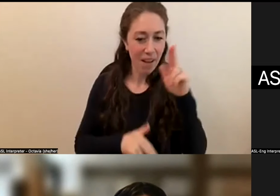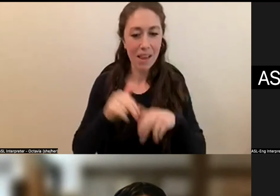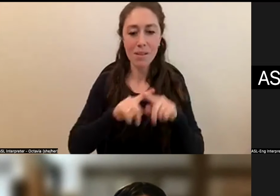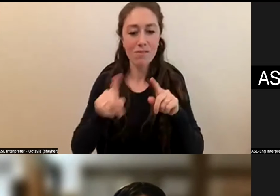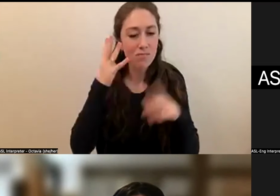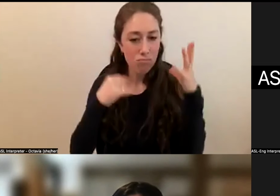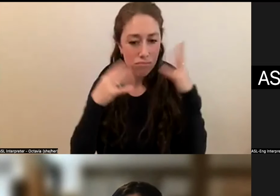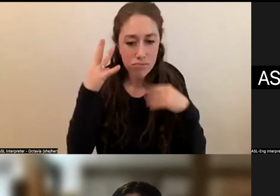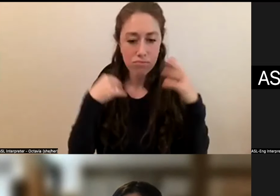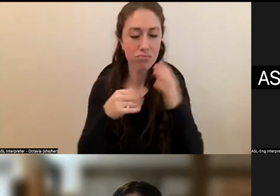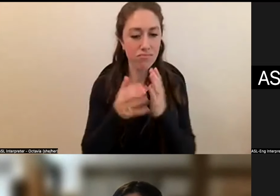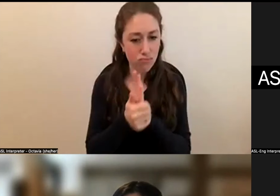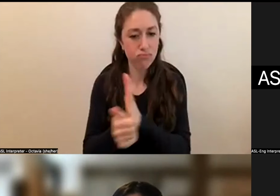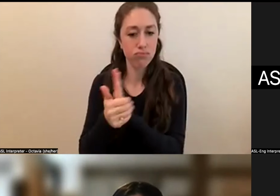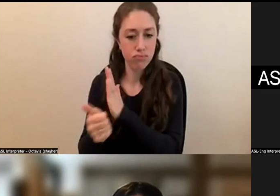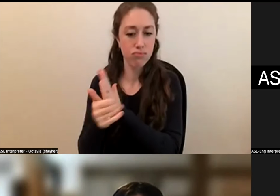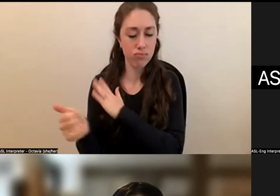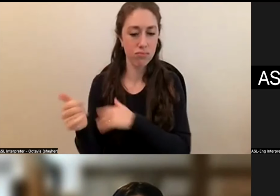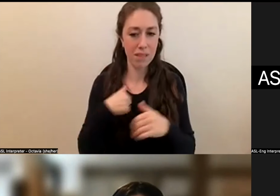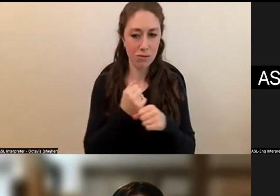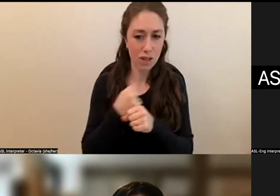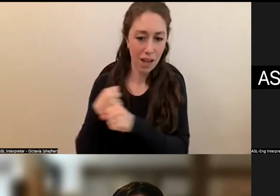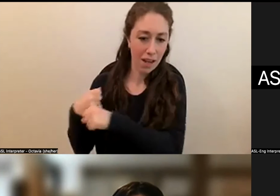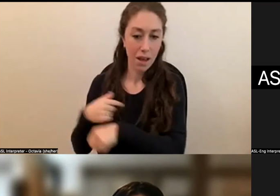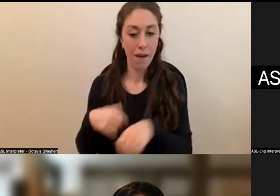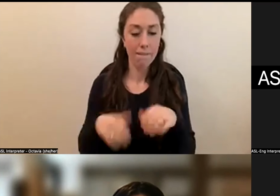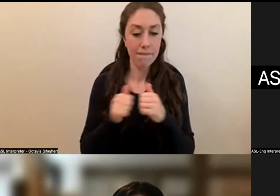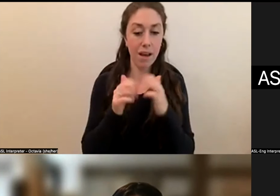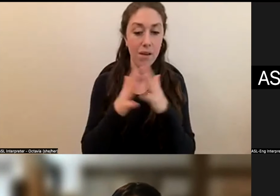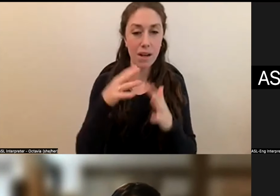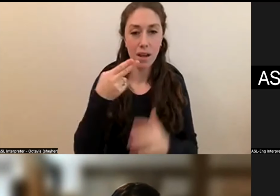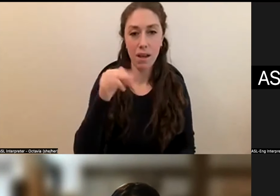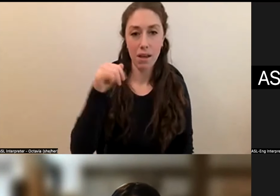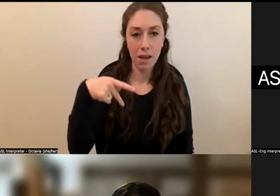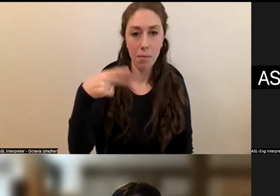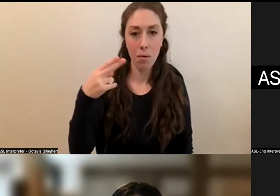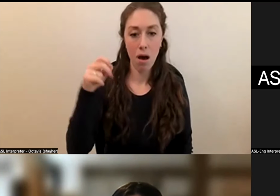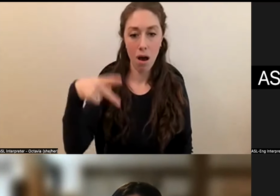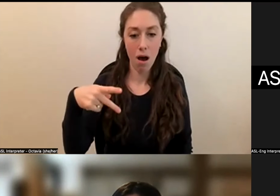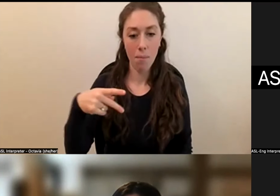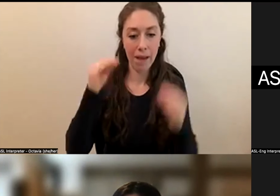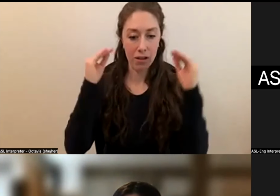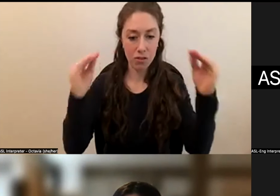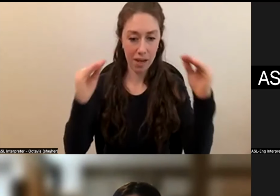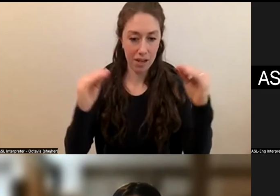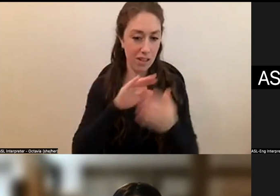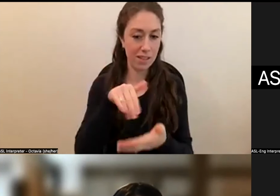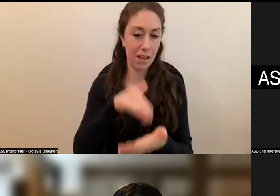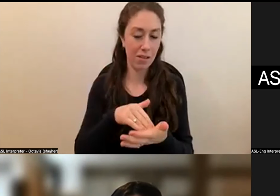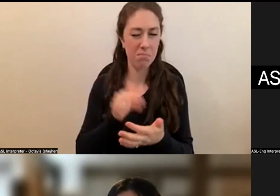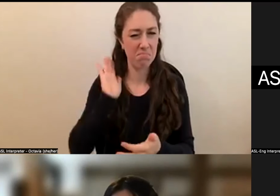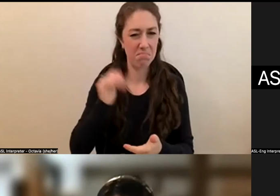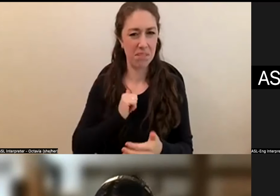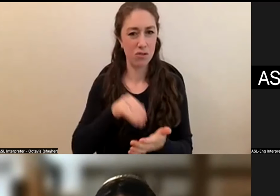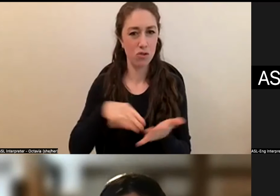creating. And I founded the Hip Hop Education Center while I was a student at NYU because I